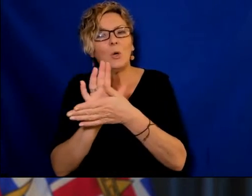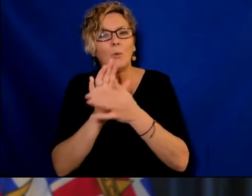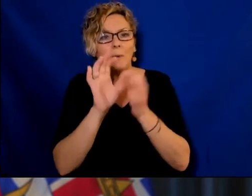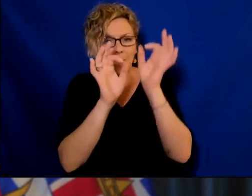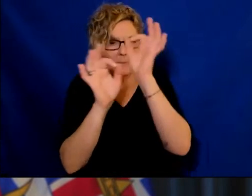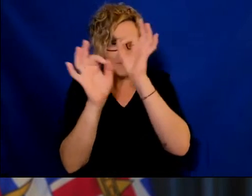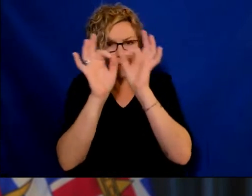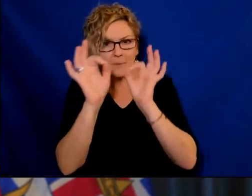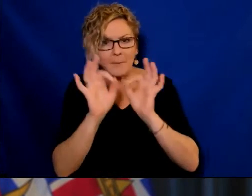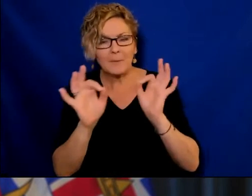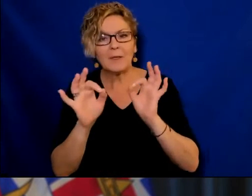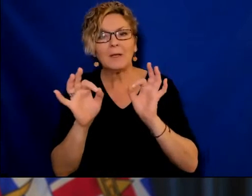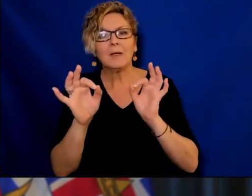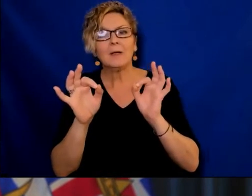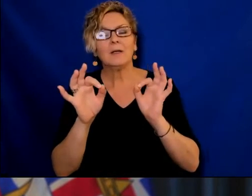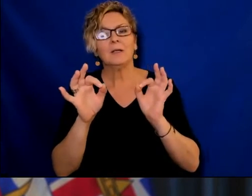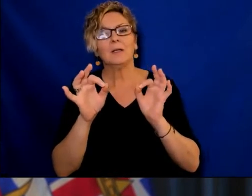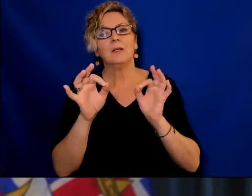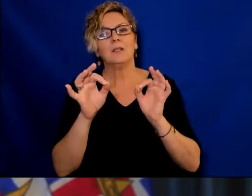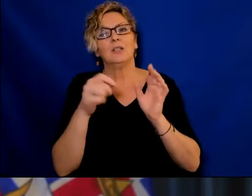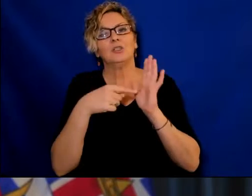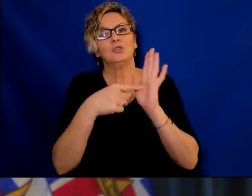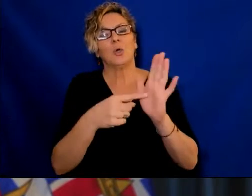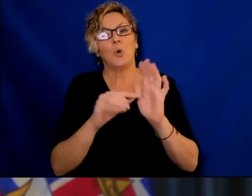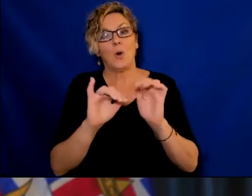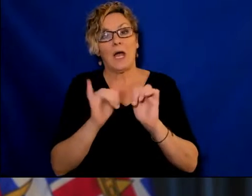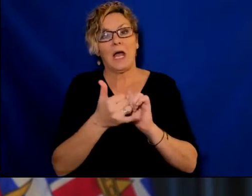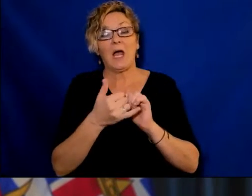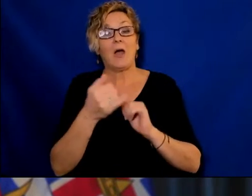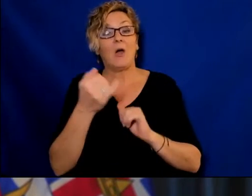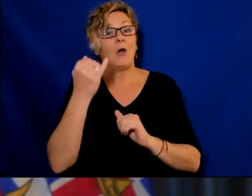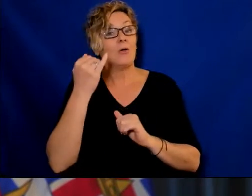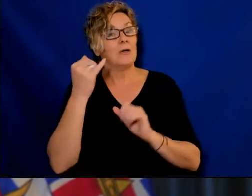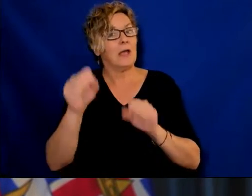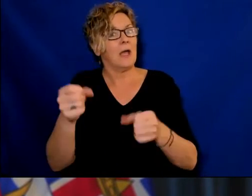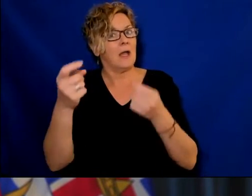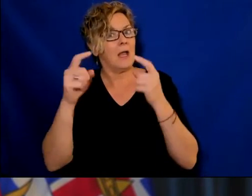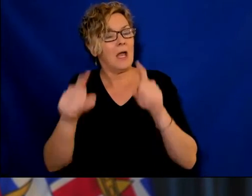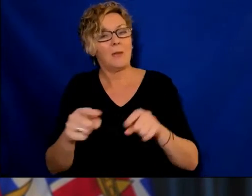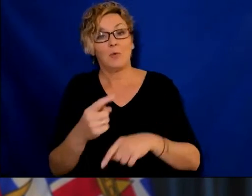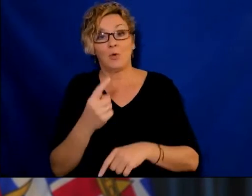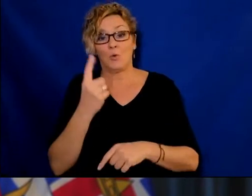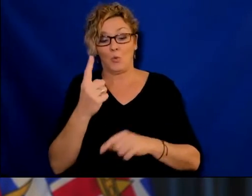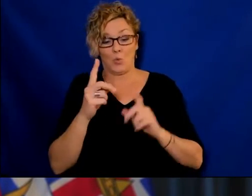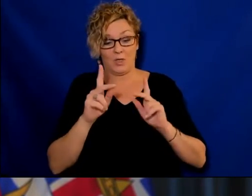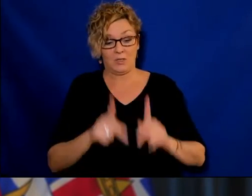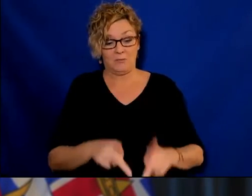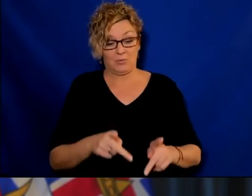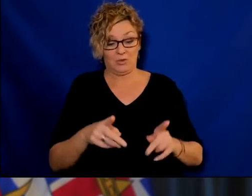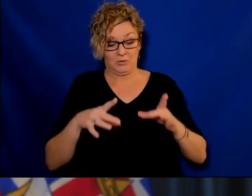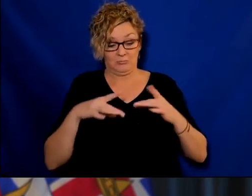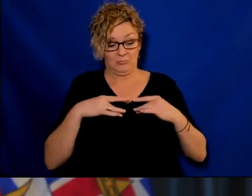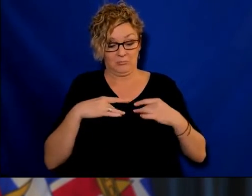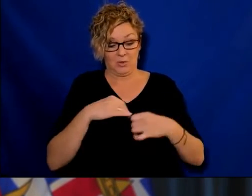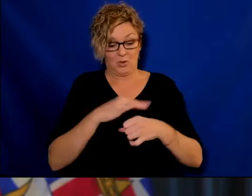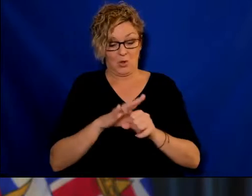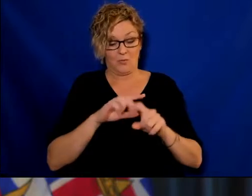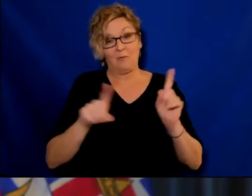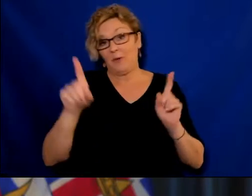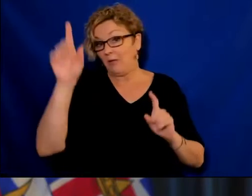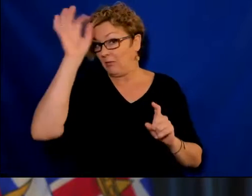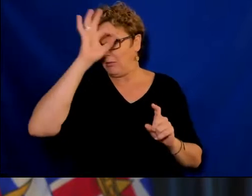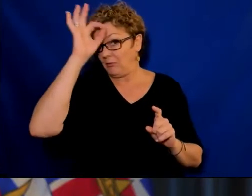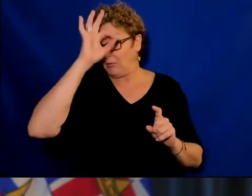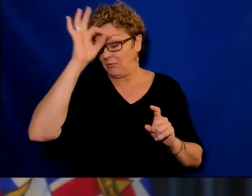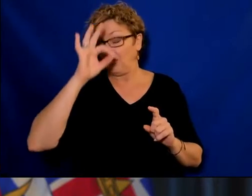about a fitness center, another about a workplace. And what it tells us, I think, is how all of these events are linked,